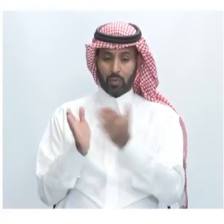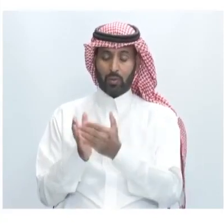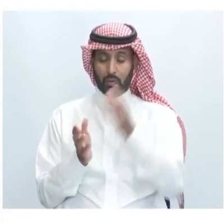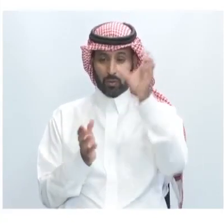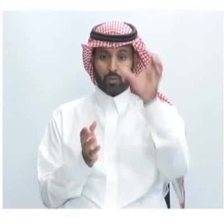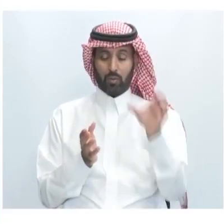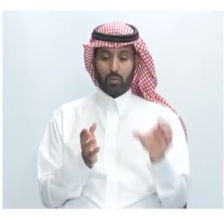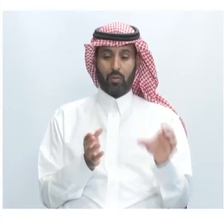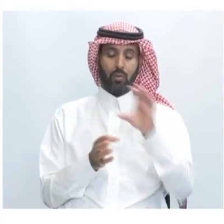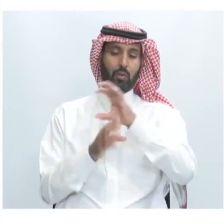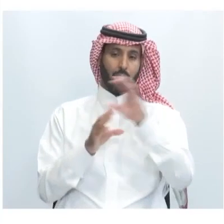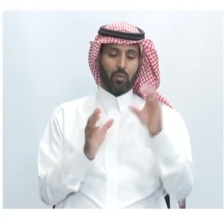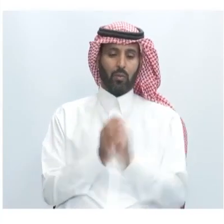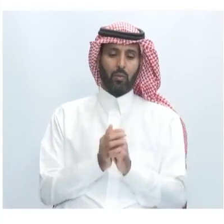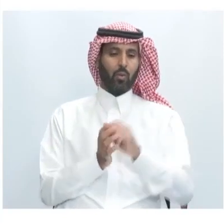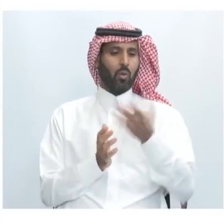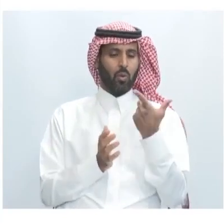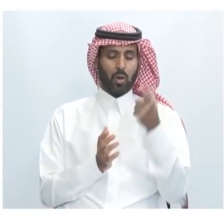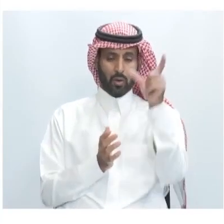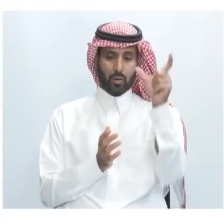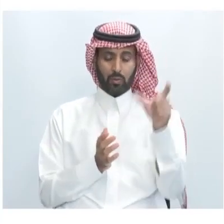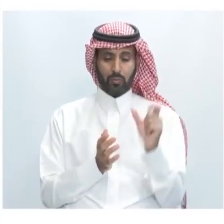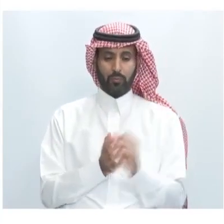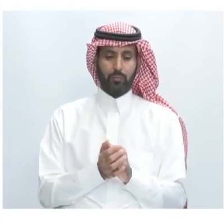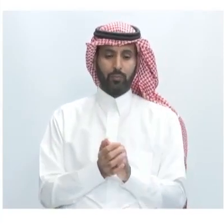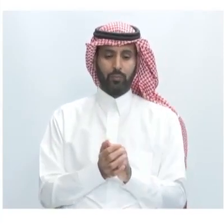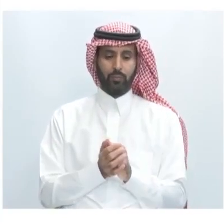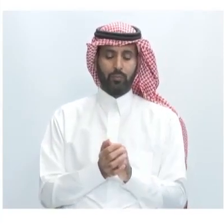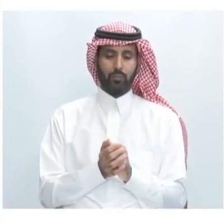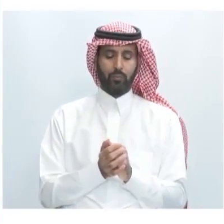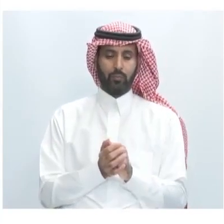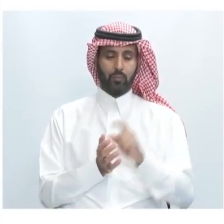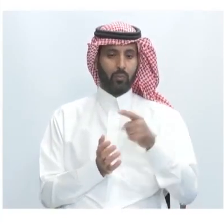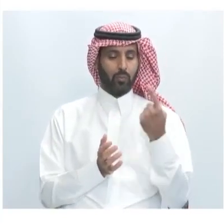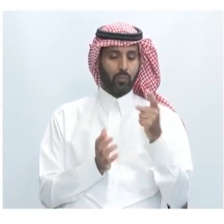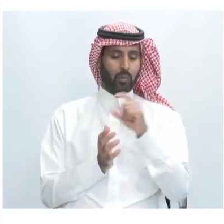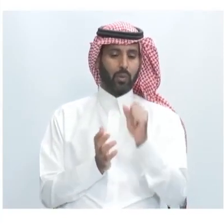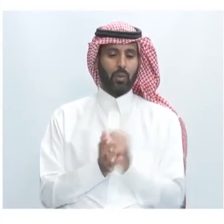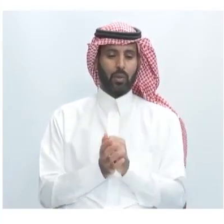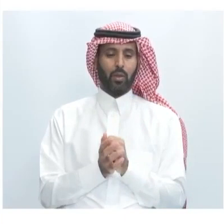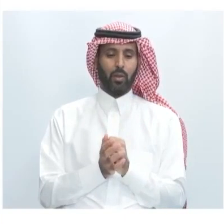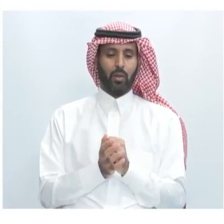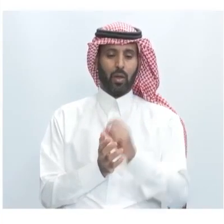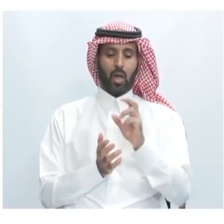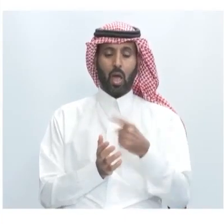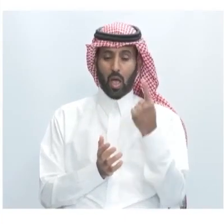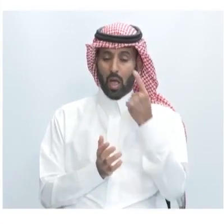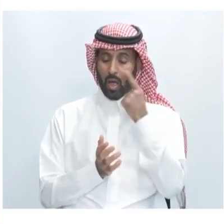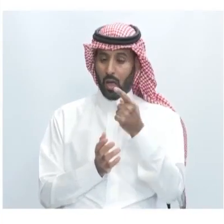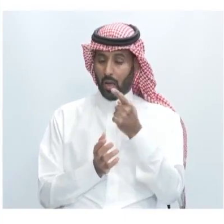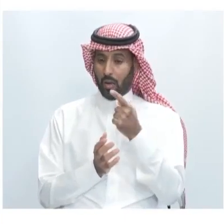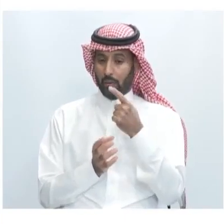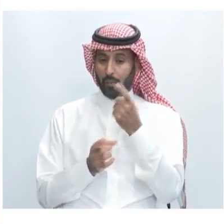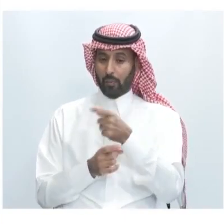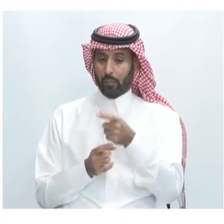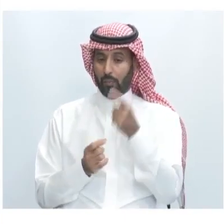complete each sentence with one of these words shown here. The first one, a of